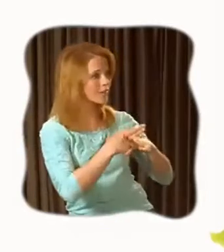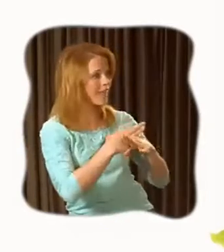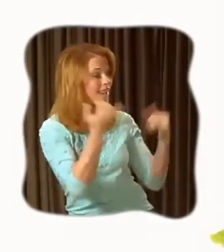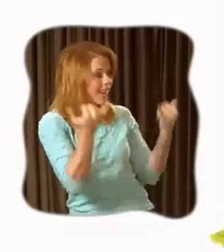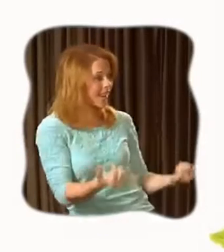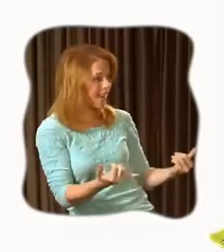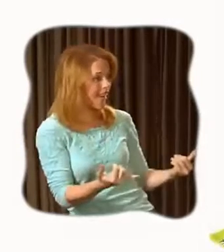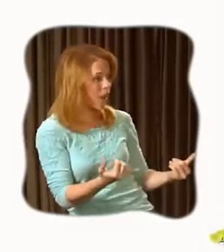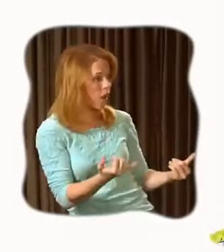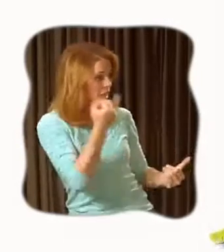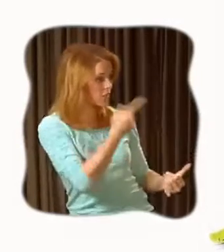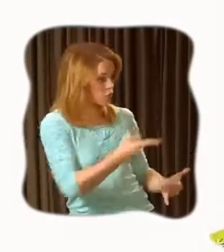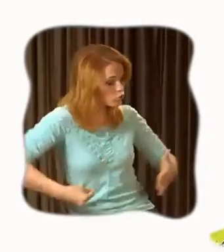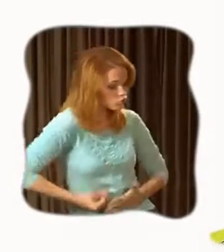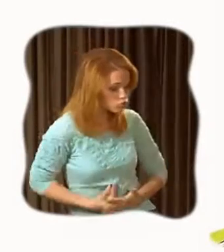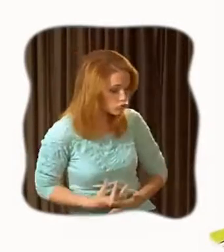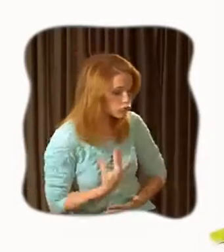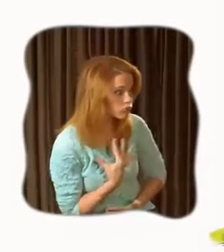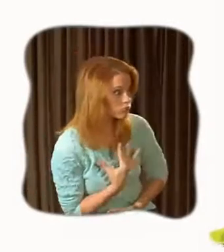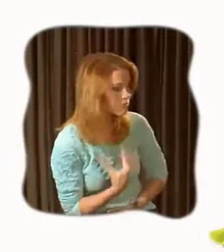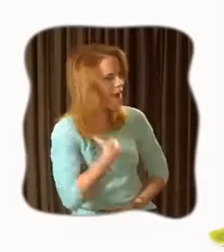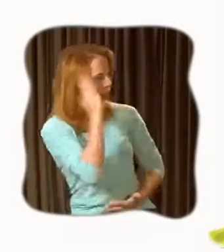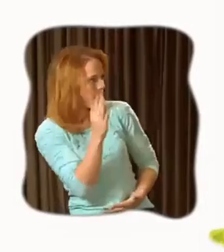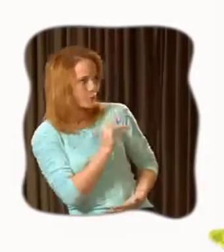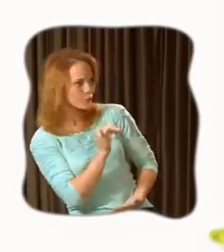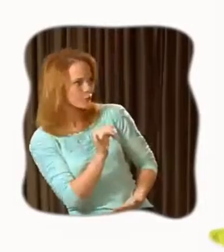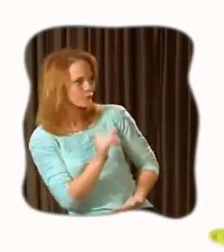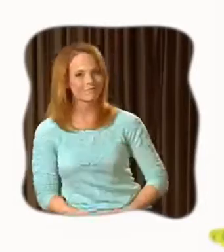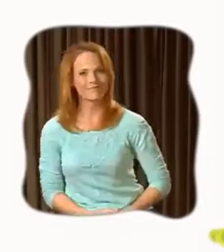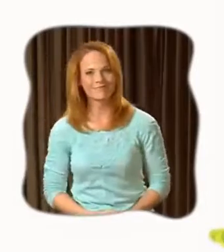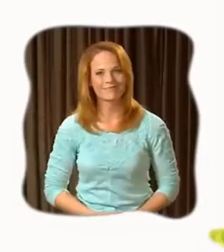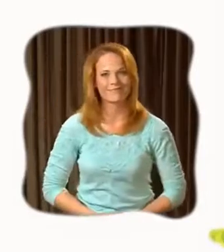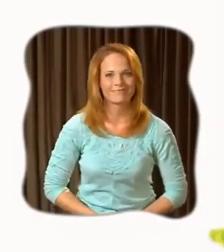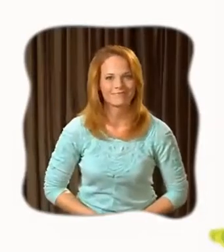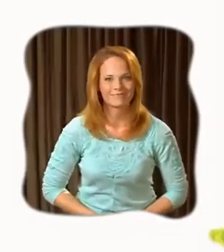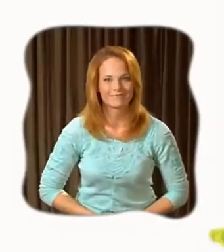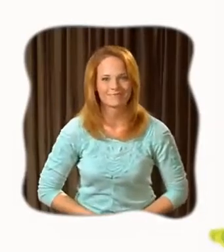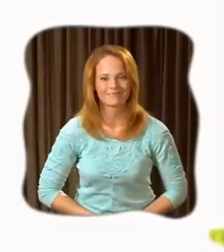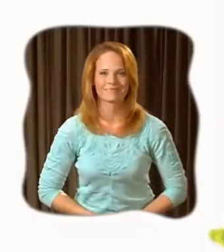Don't worry, said Chester. Now, if you grow a watermelon plant, I'll grow one too.